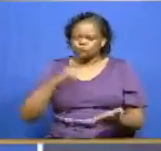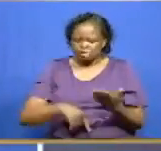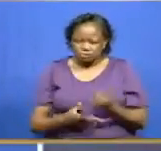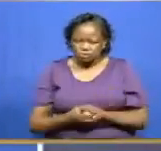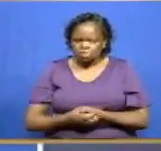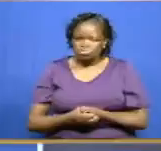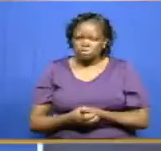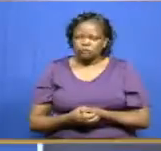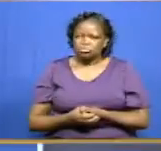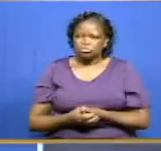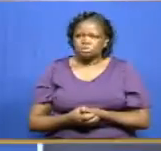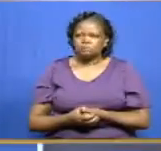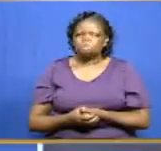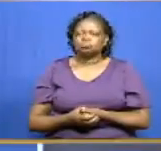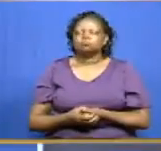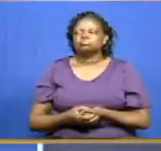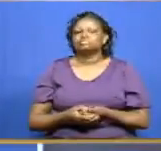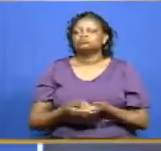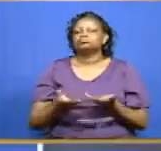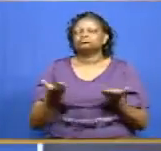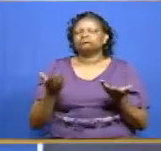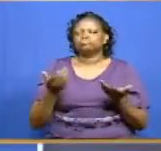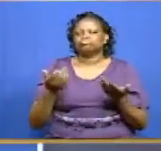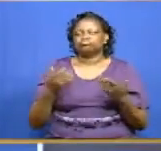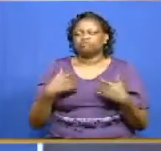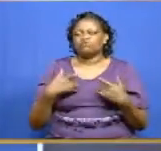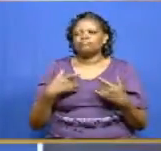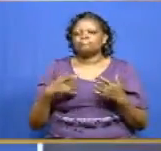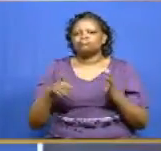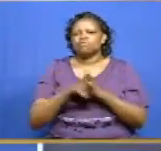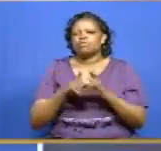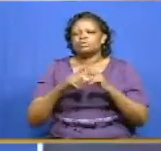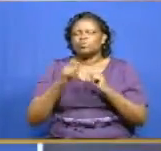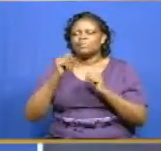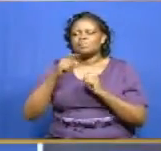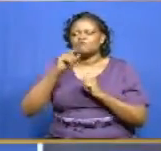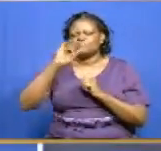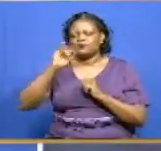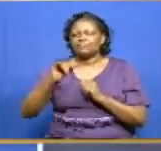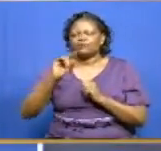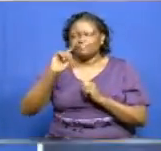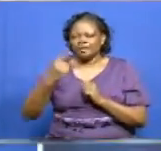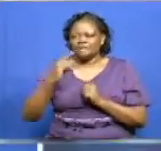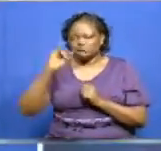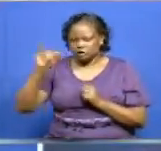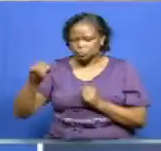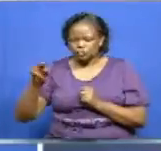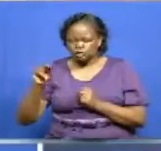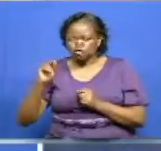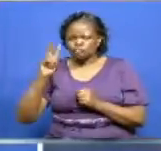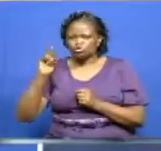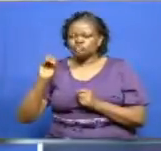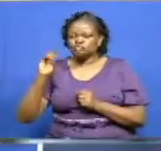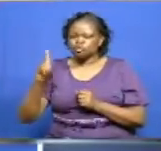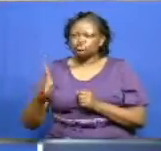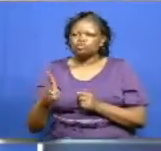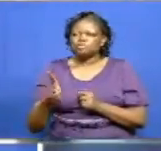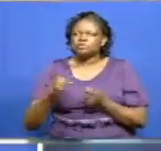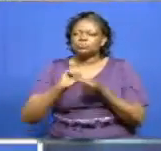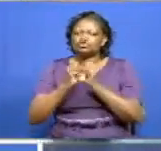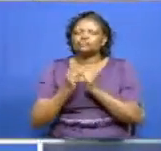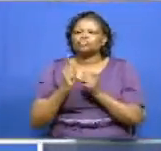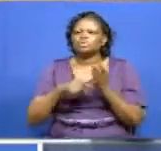changes in the revised WADA code that will come into force on 1st January 2021. Among key changes are